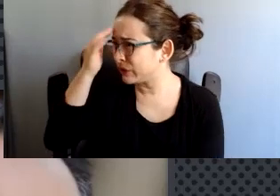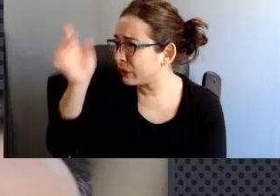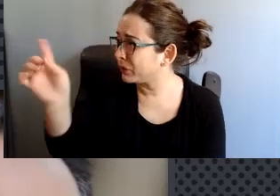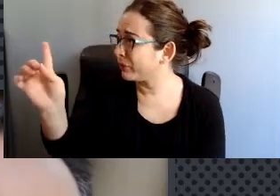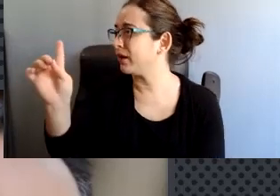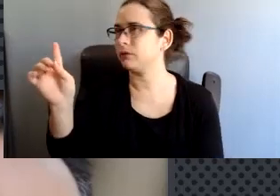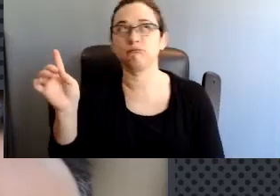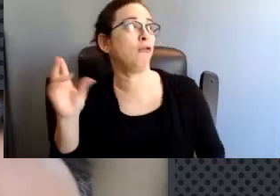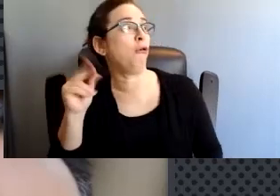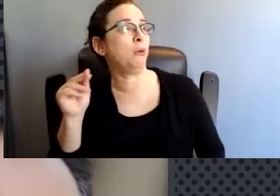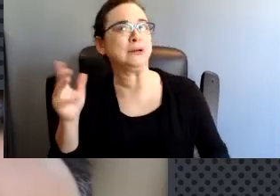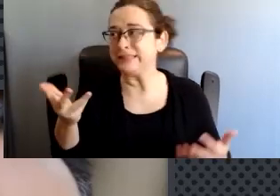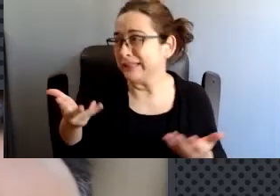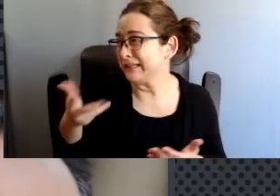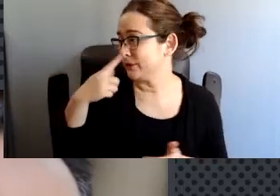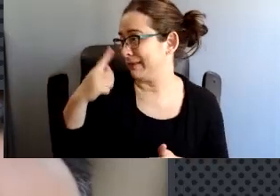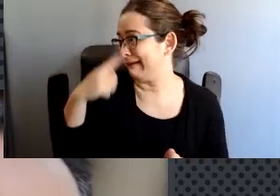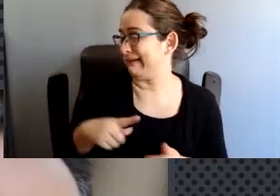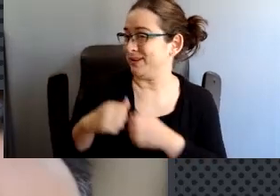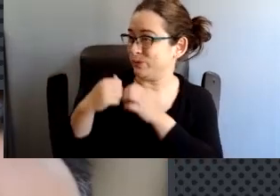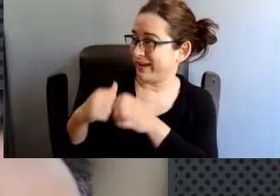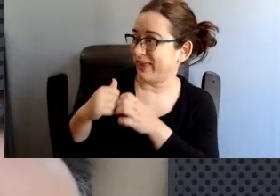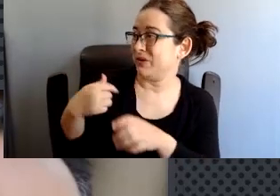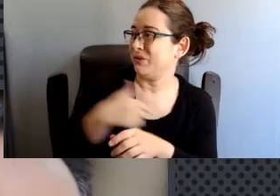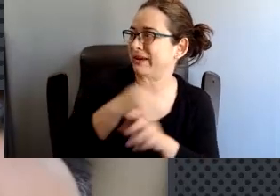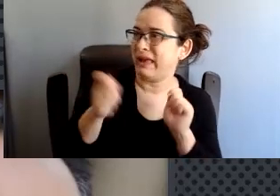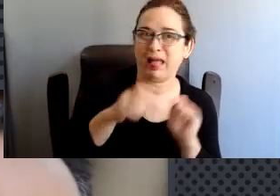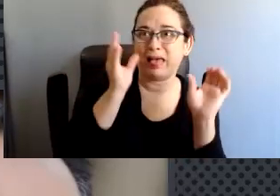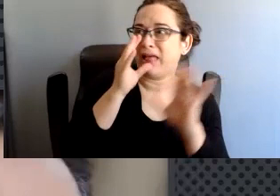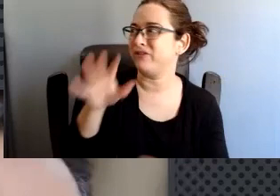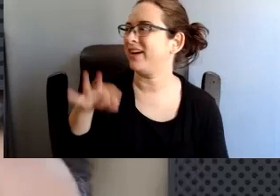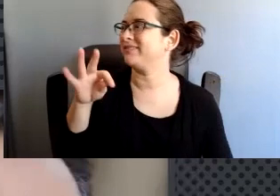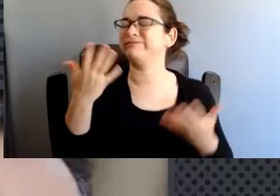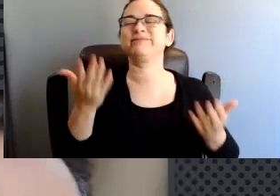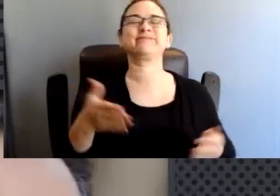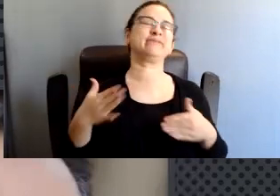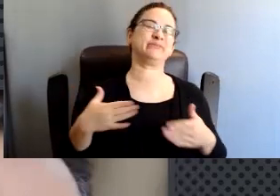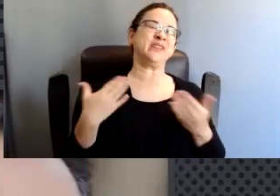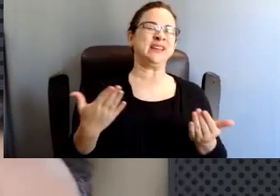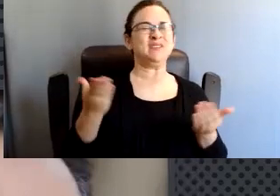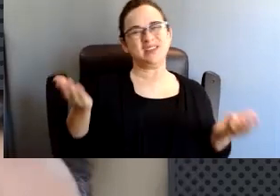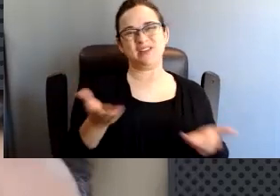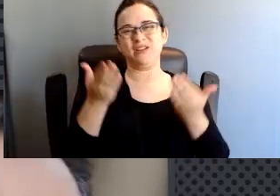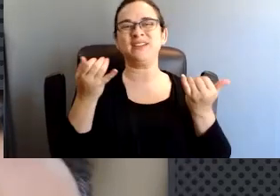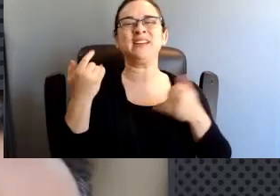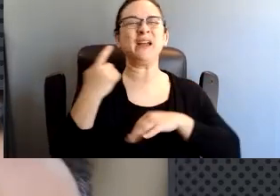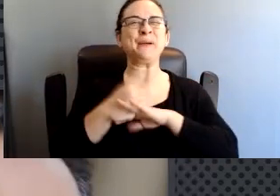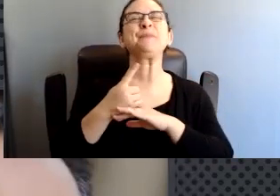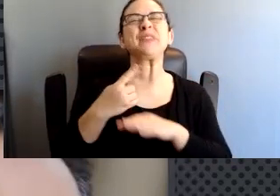know. So happy to be with you all this morning. I work with our TRIO program, which is a federally funded